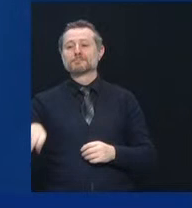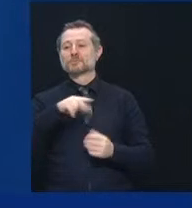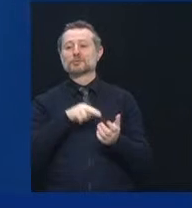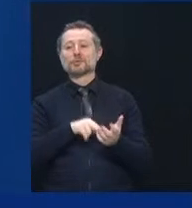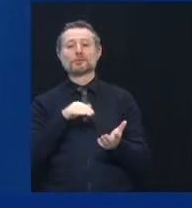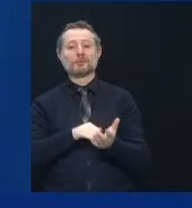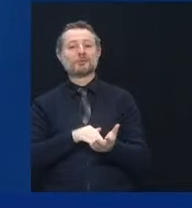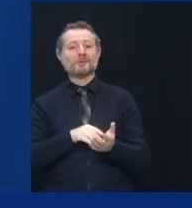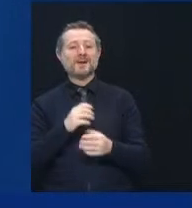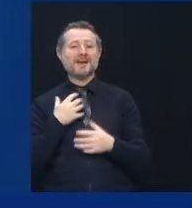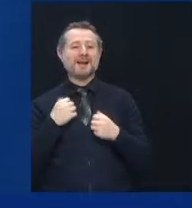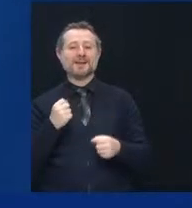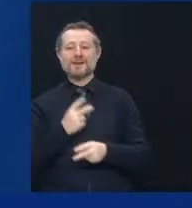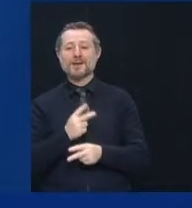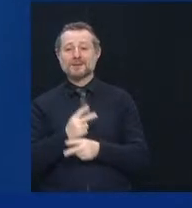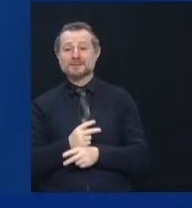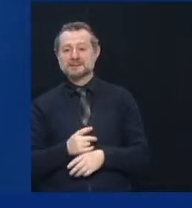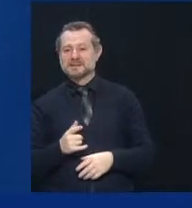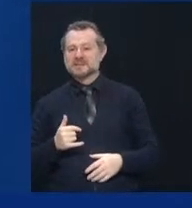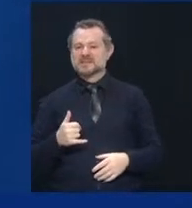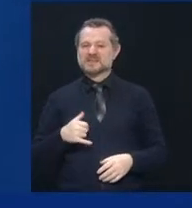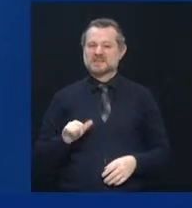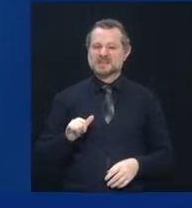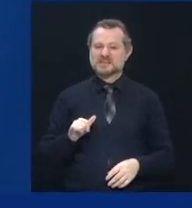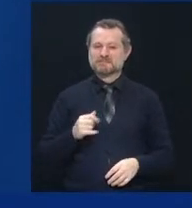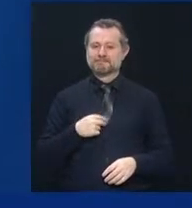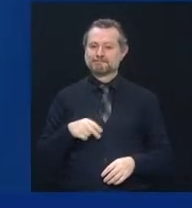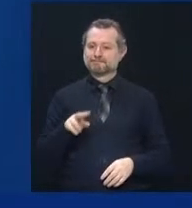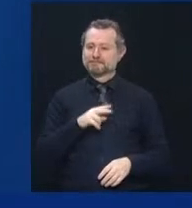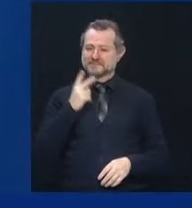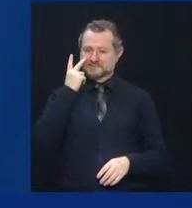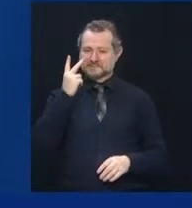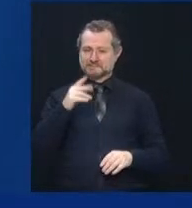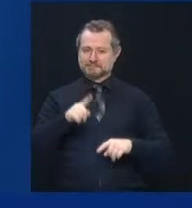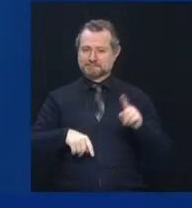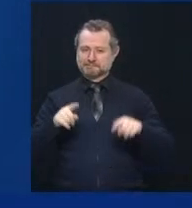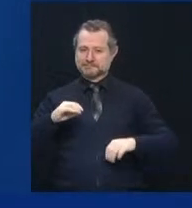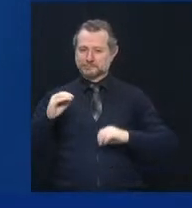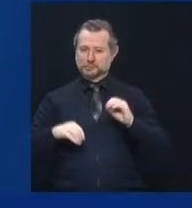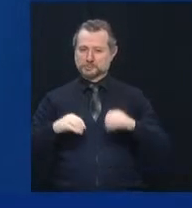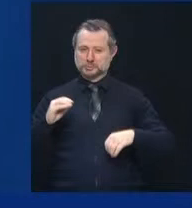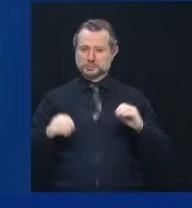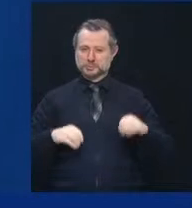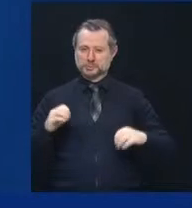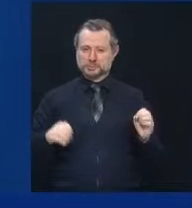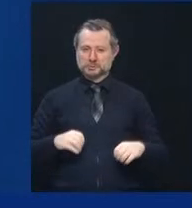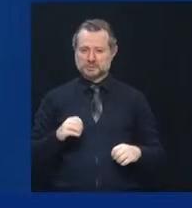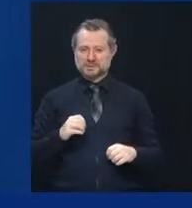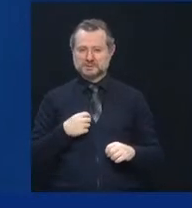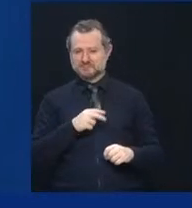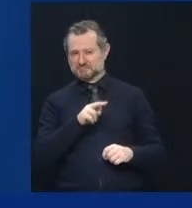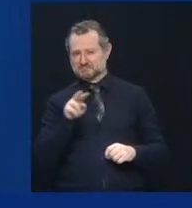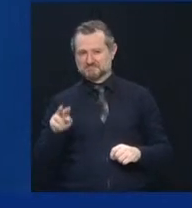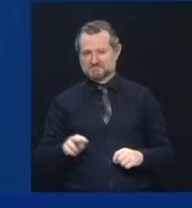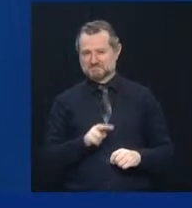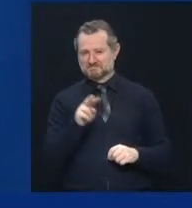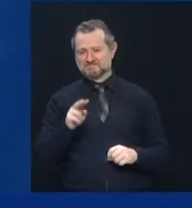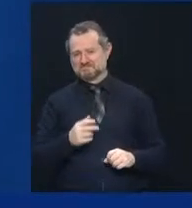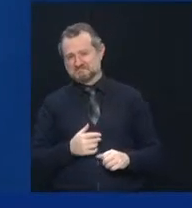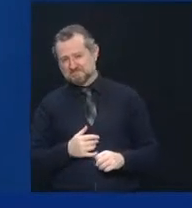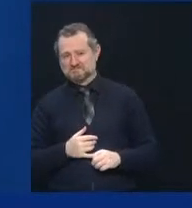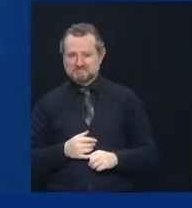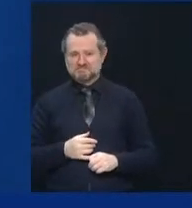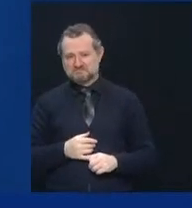We still see a disparity in the percentage of healthcare workers